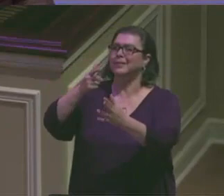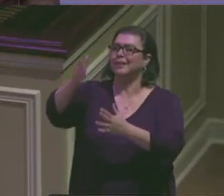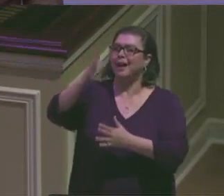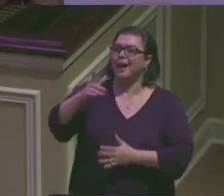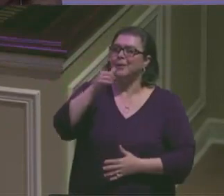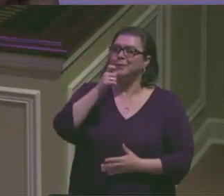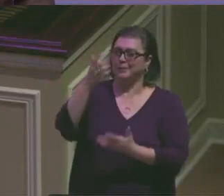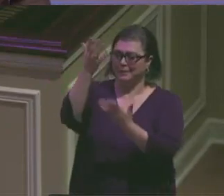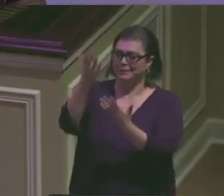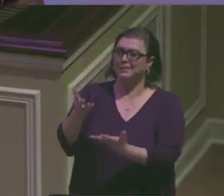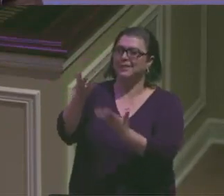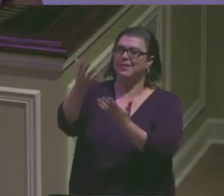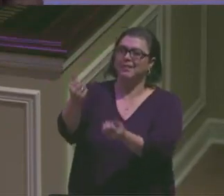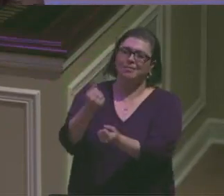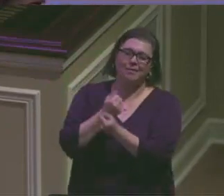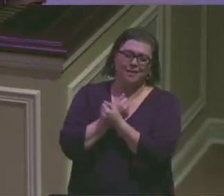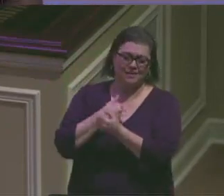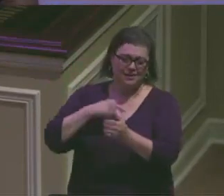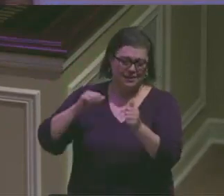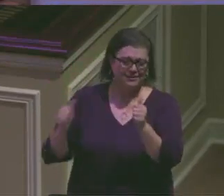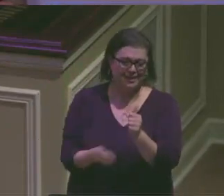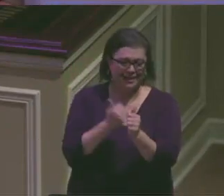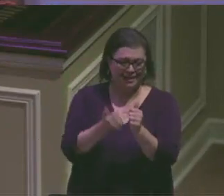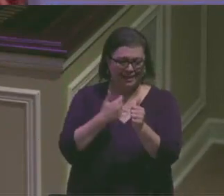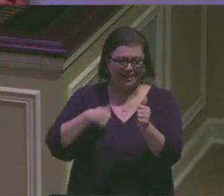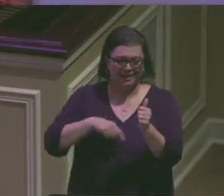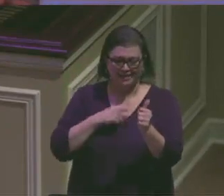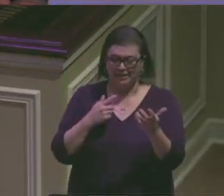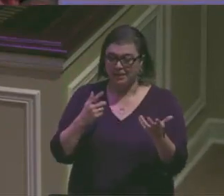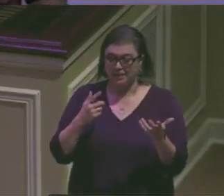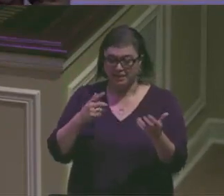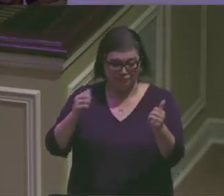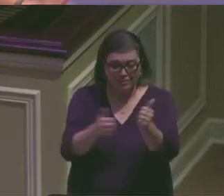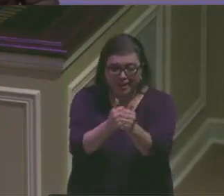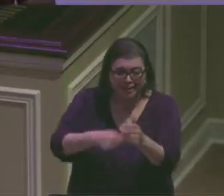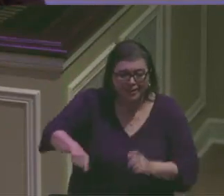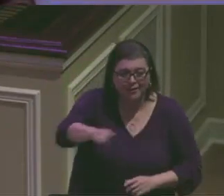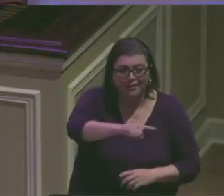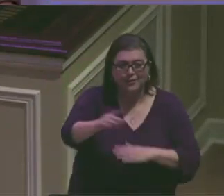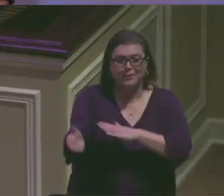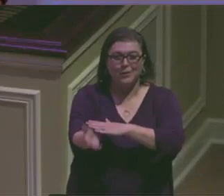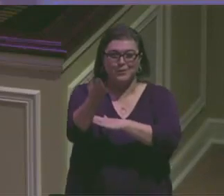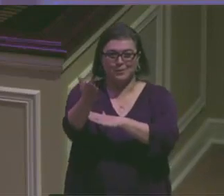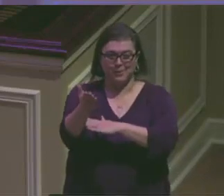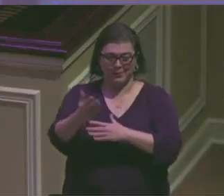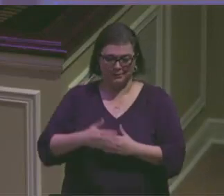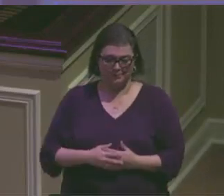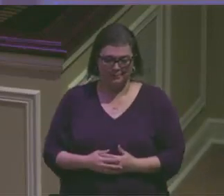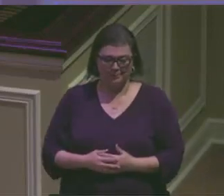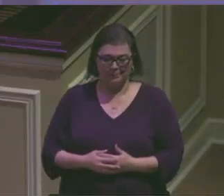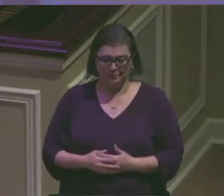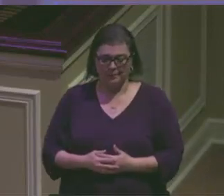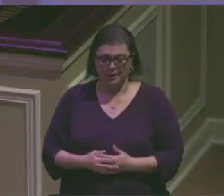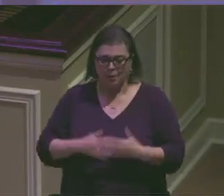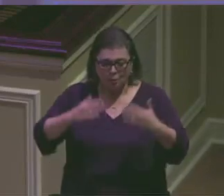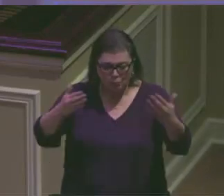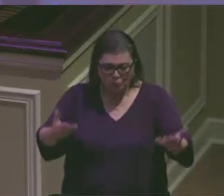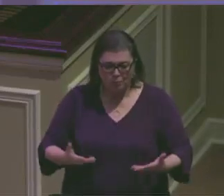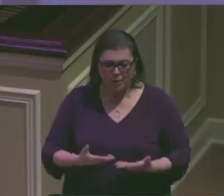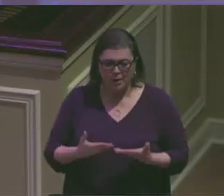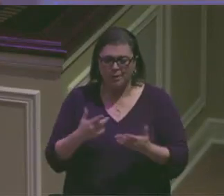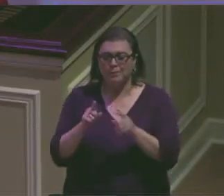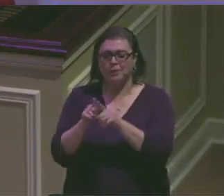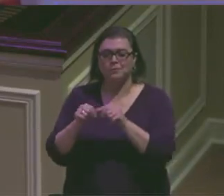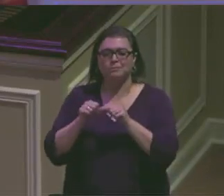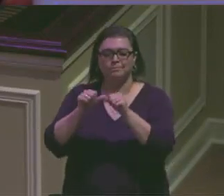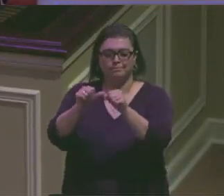and who comes after us. And He's coming after us. He's coming after you this morning where you are. And welcome as we continue just to worship